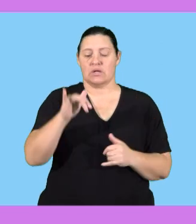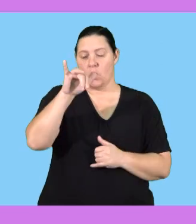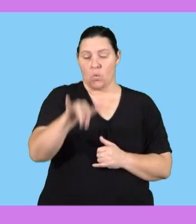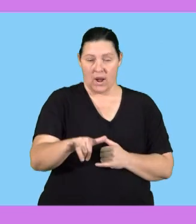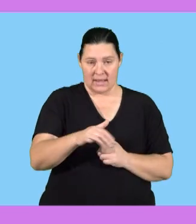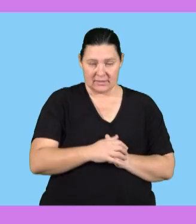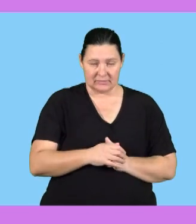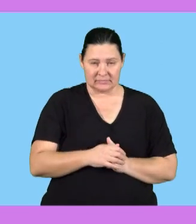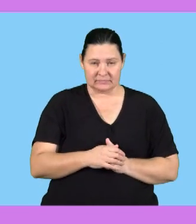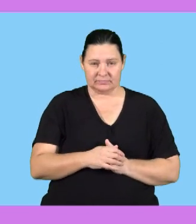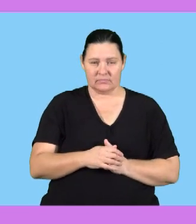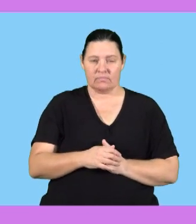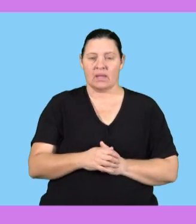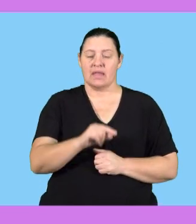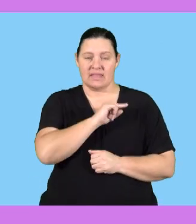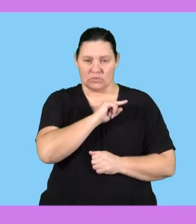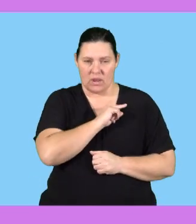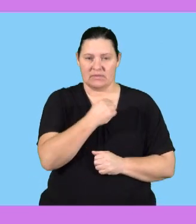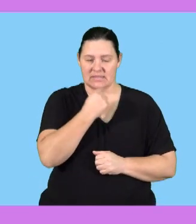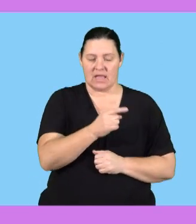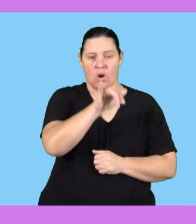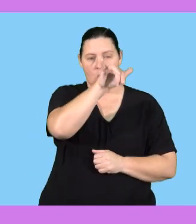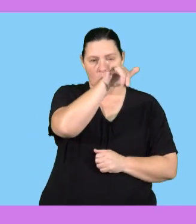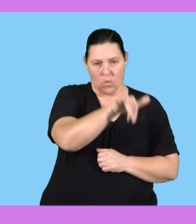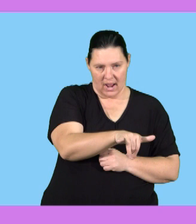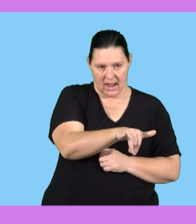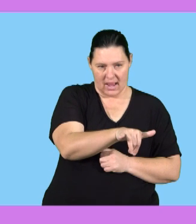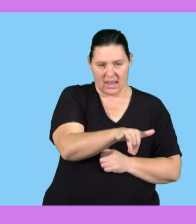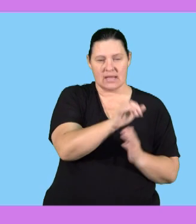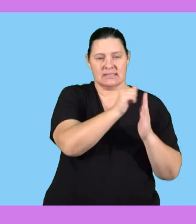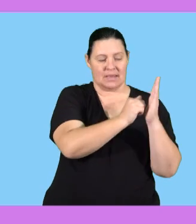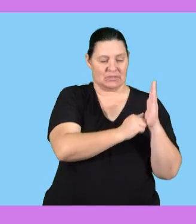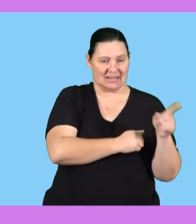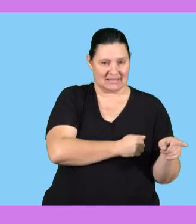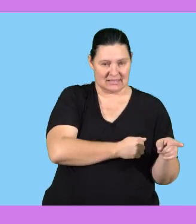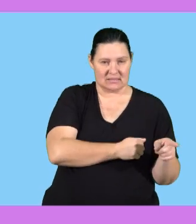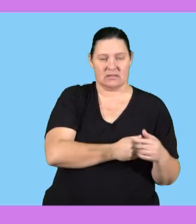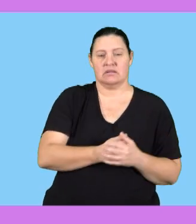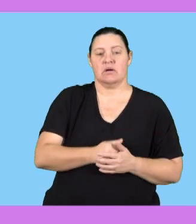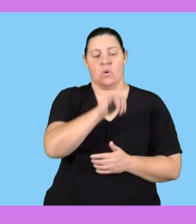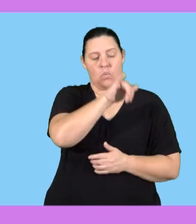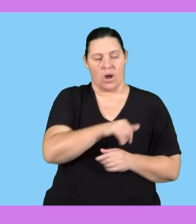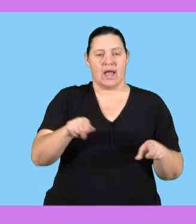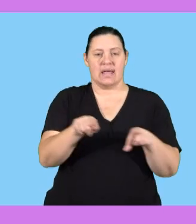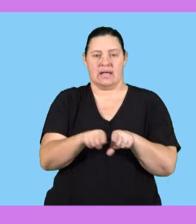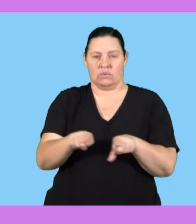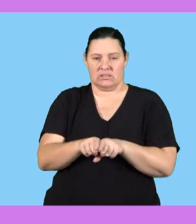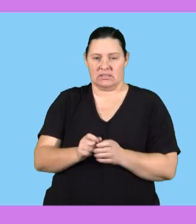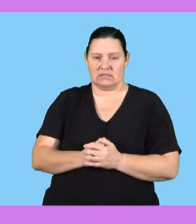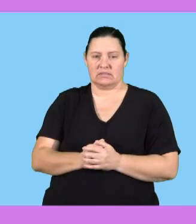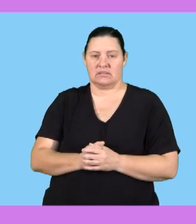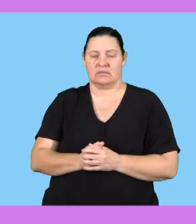now represented by Y. So therefore, I'm going to make Y the subject of the formula by saying Y equals